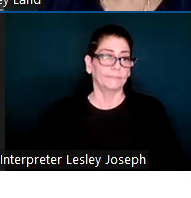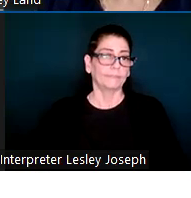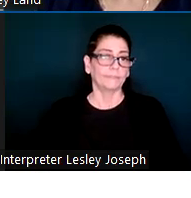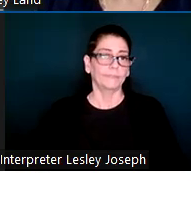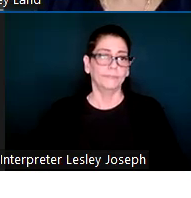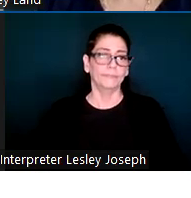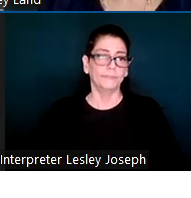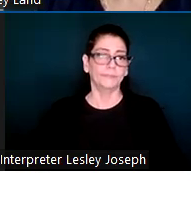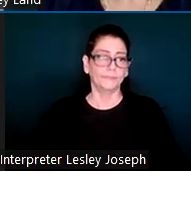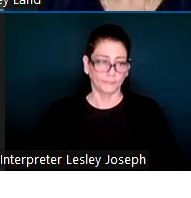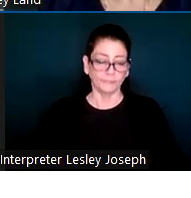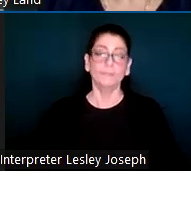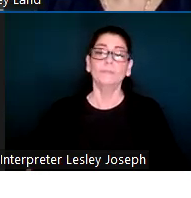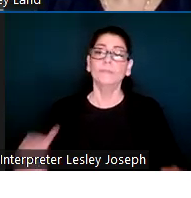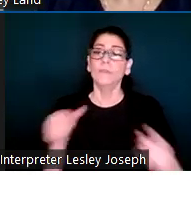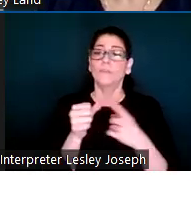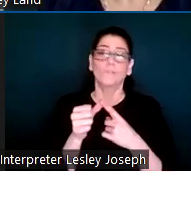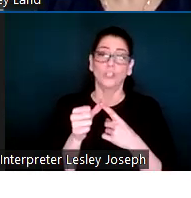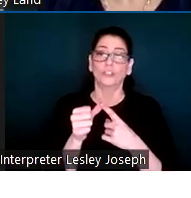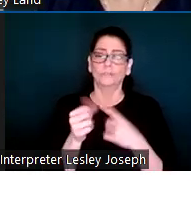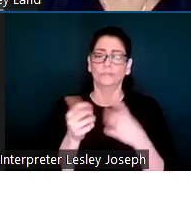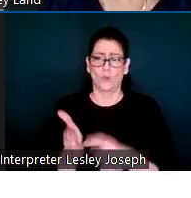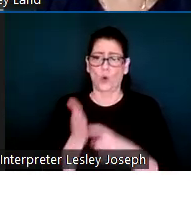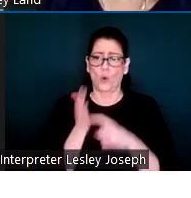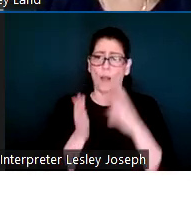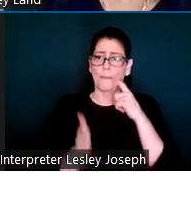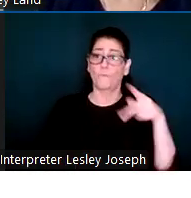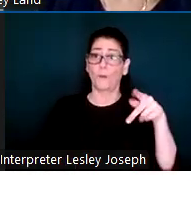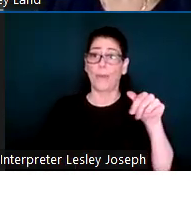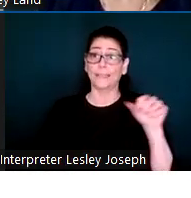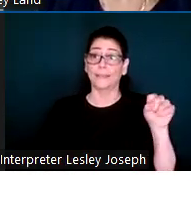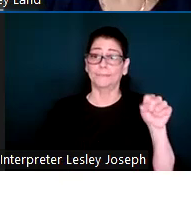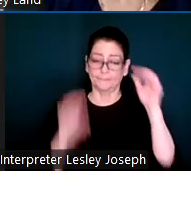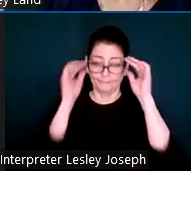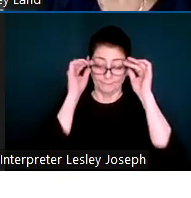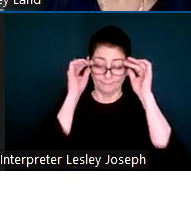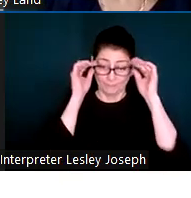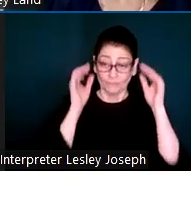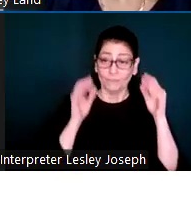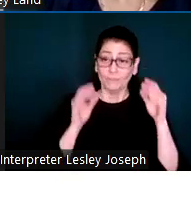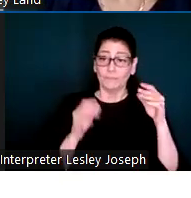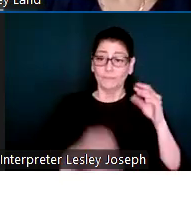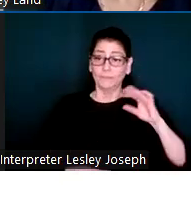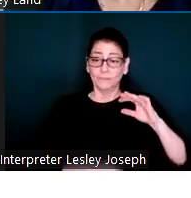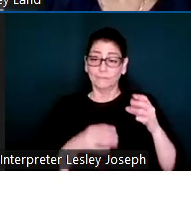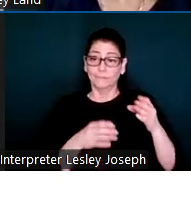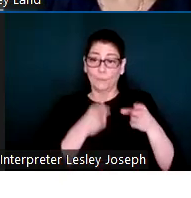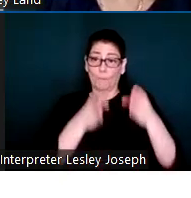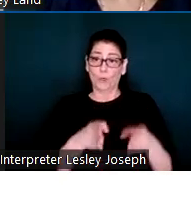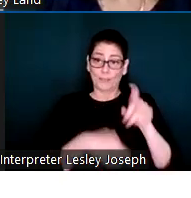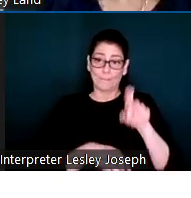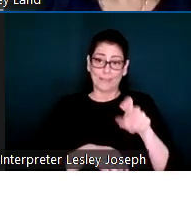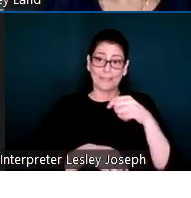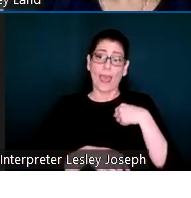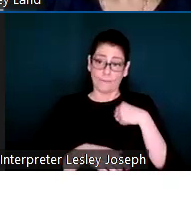So let's first review the past requirements. So the beneficiary must have a feasible work goal.